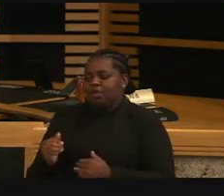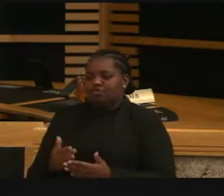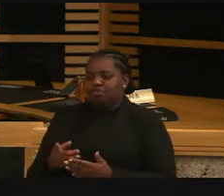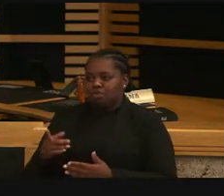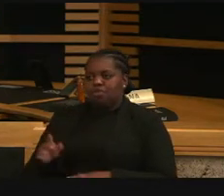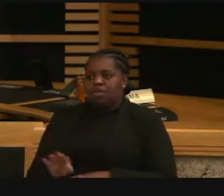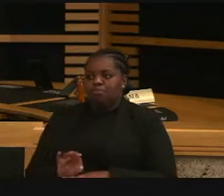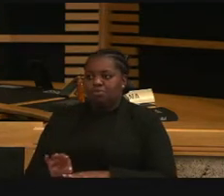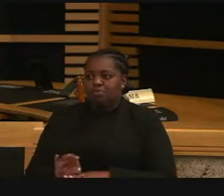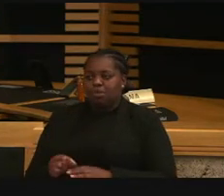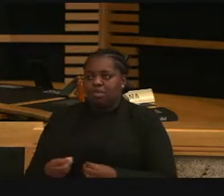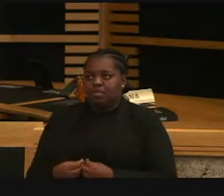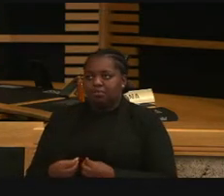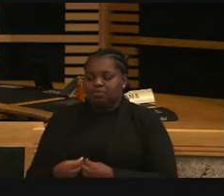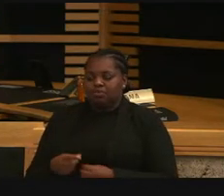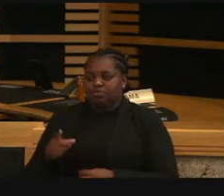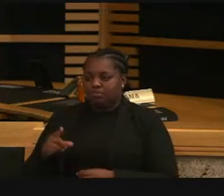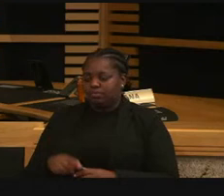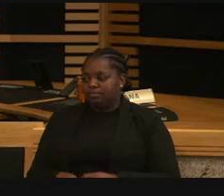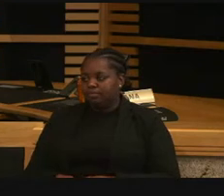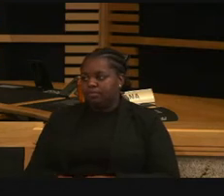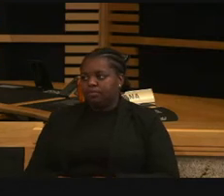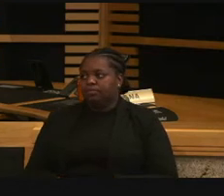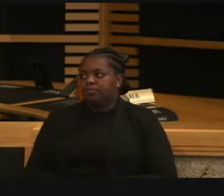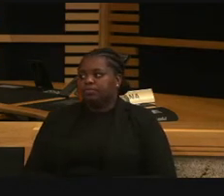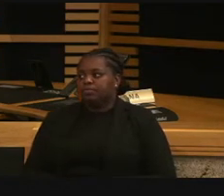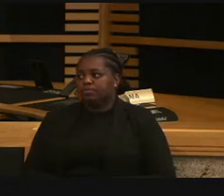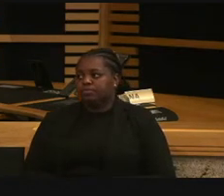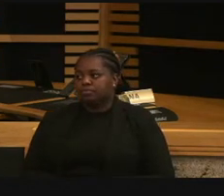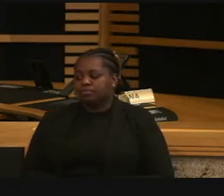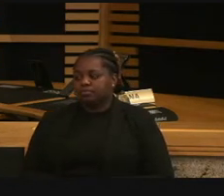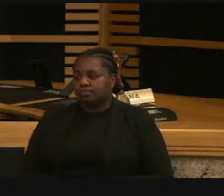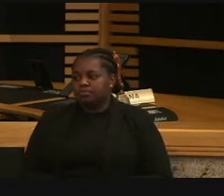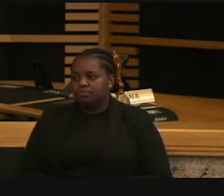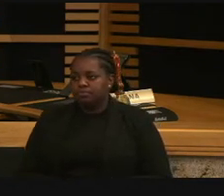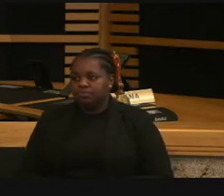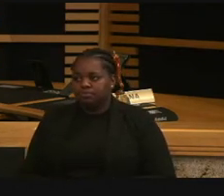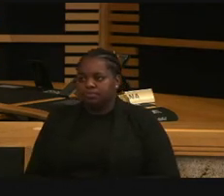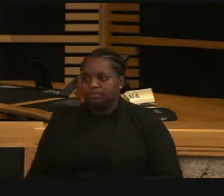wethu ibethelela kanobomi. Ya,